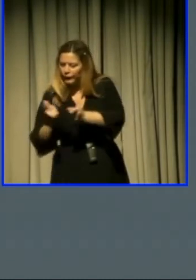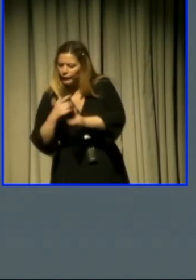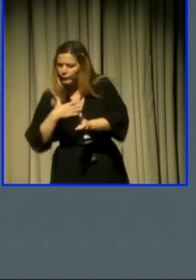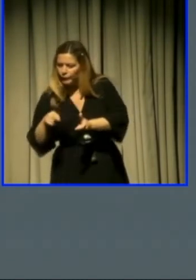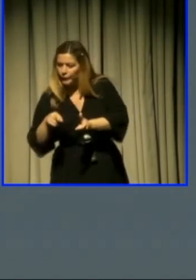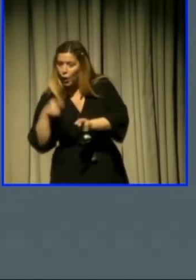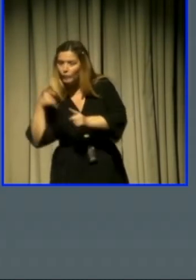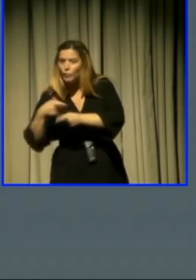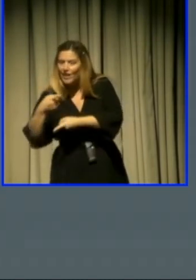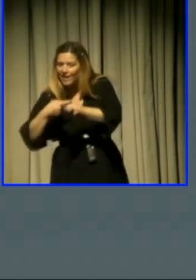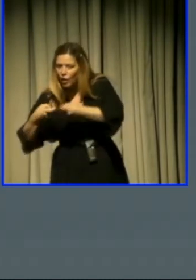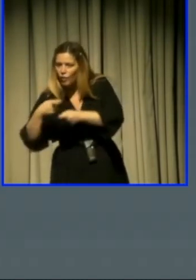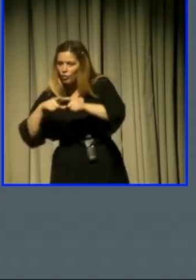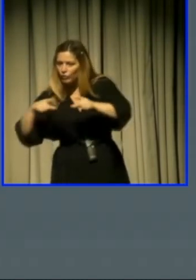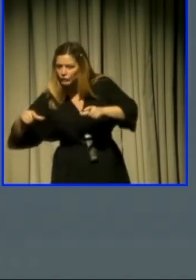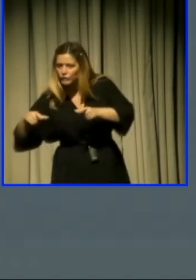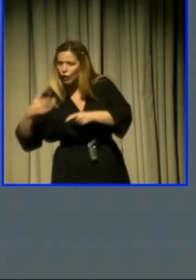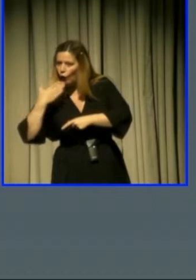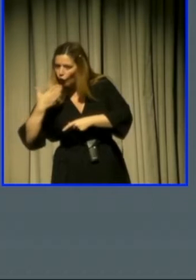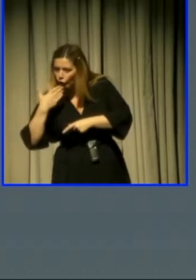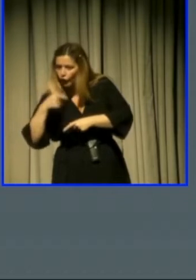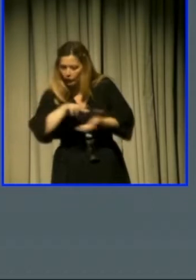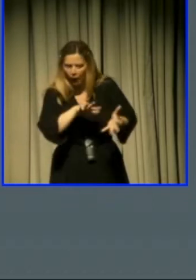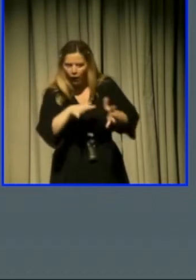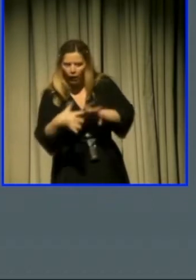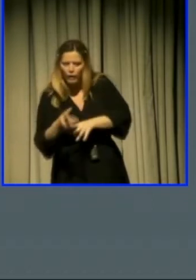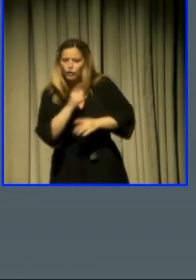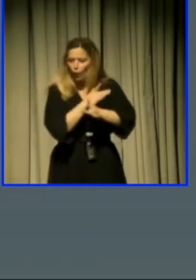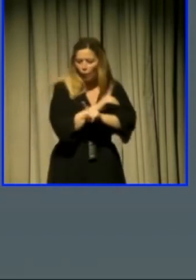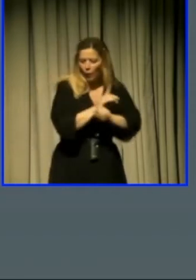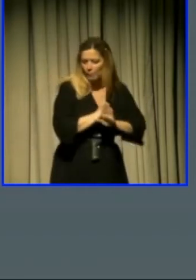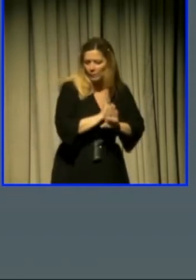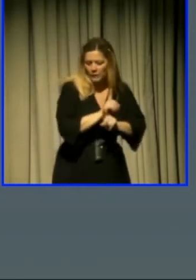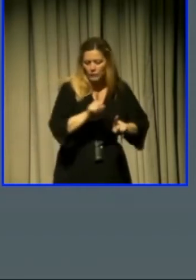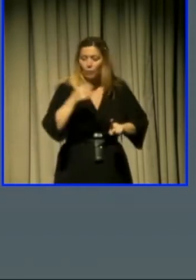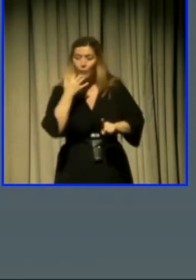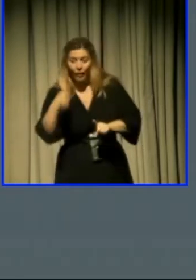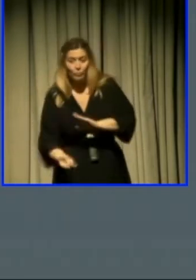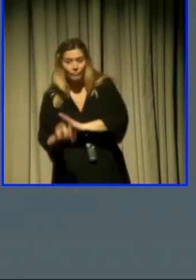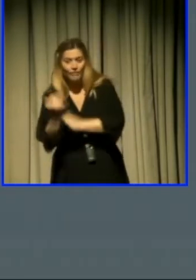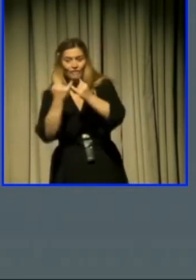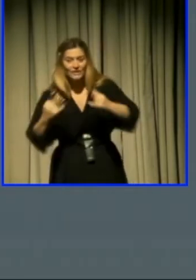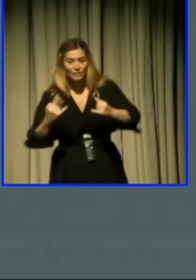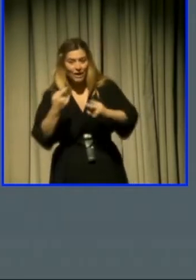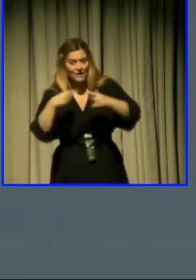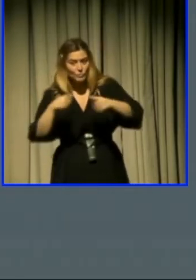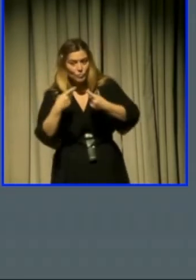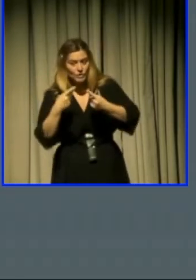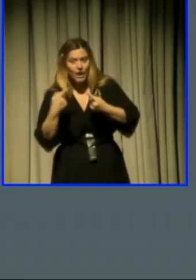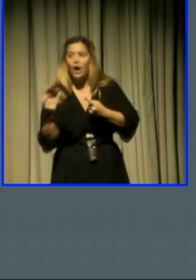attention to things like music festivals, thought leadership summits, and product launches as well.